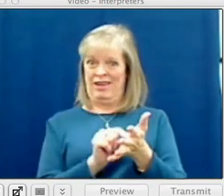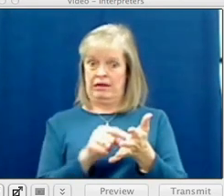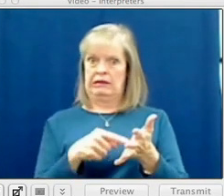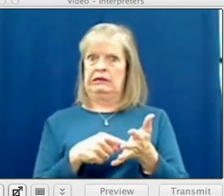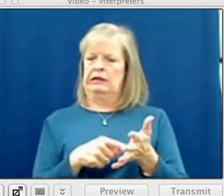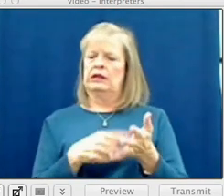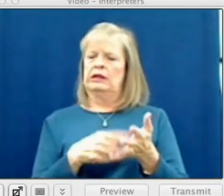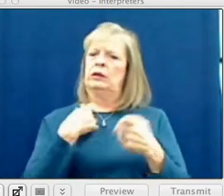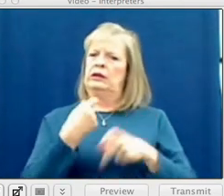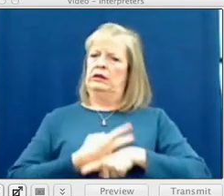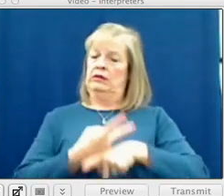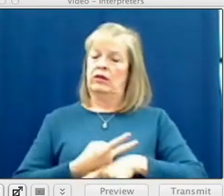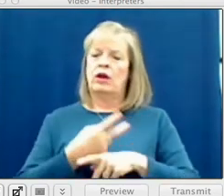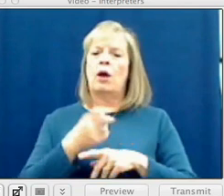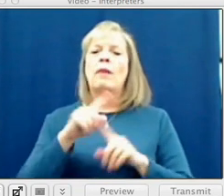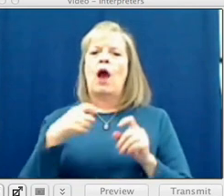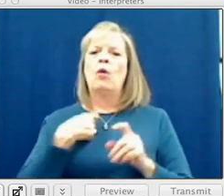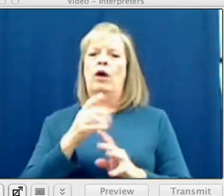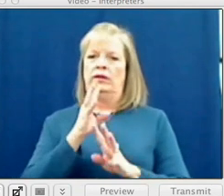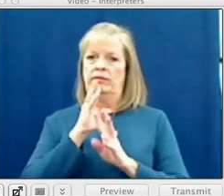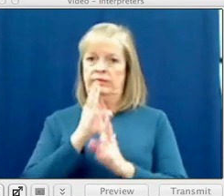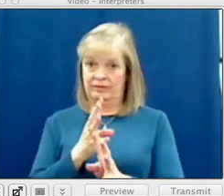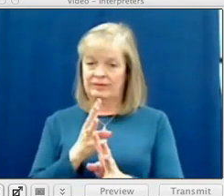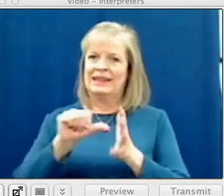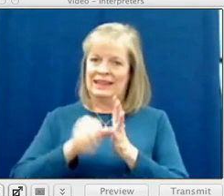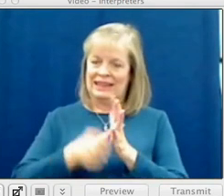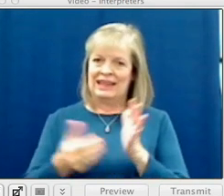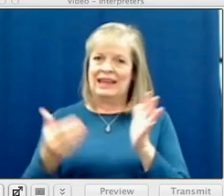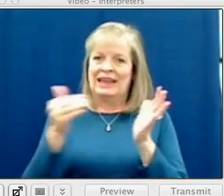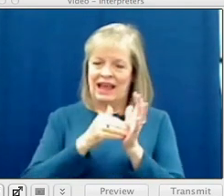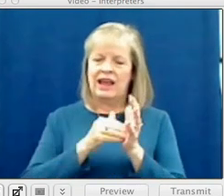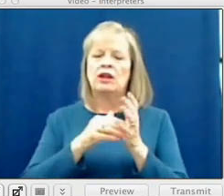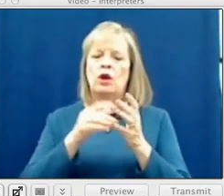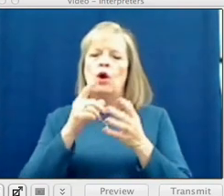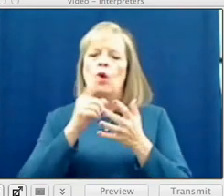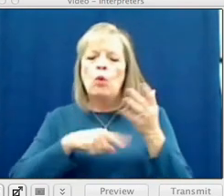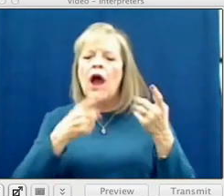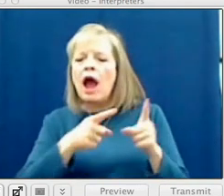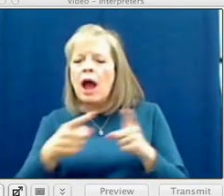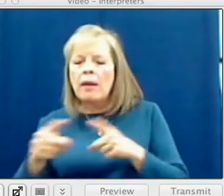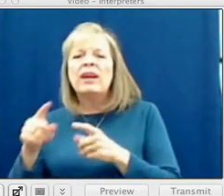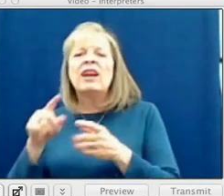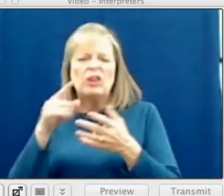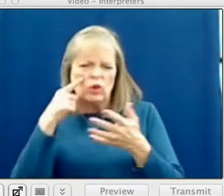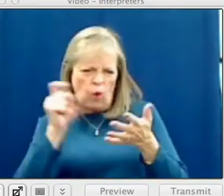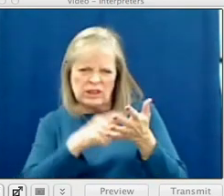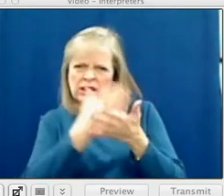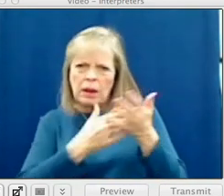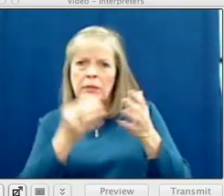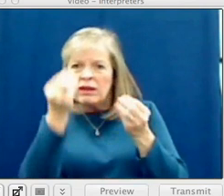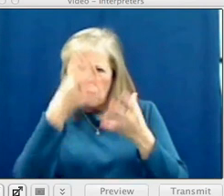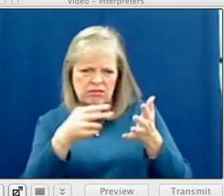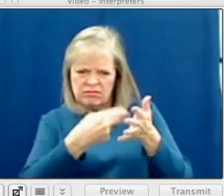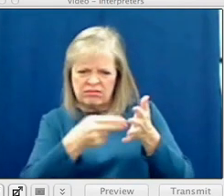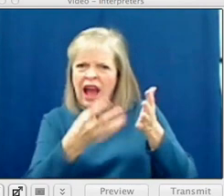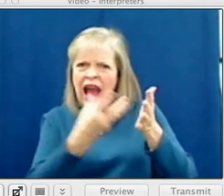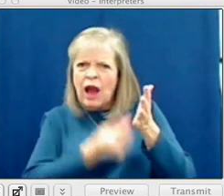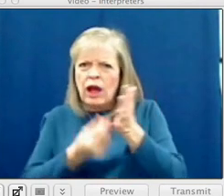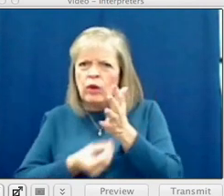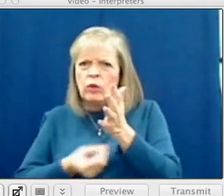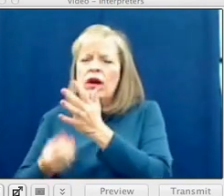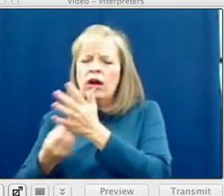can follow along what the content is that has been blacked out. So I will be